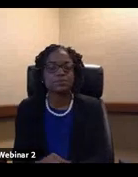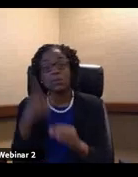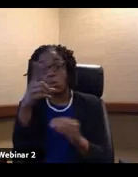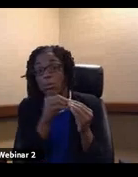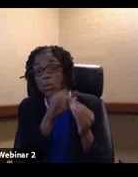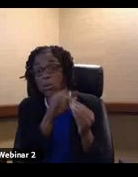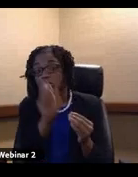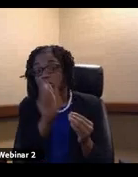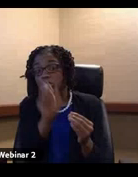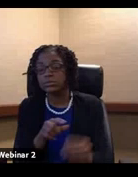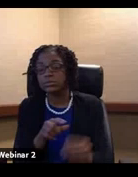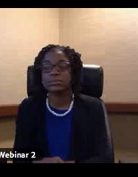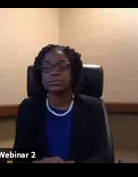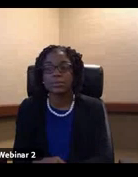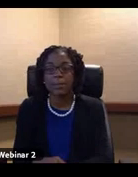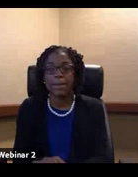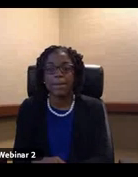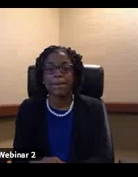Okay, one more question?